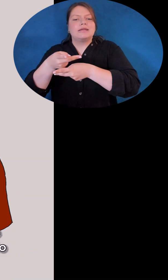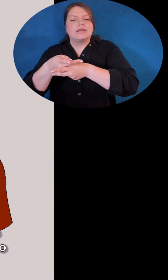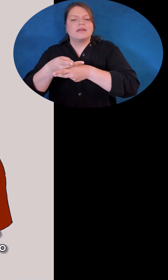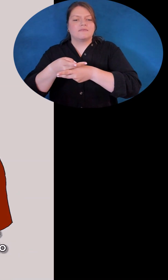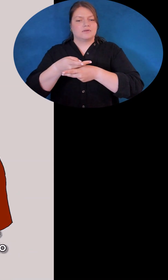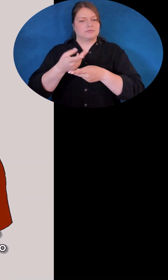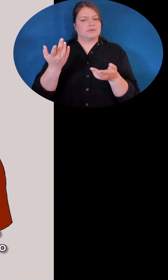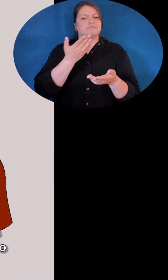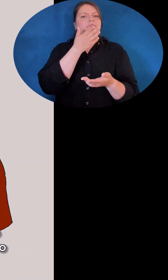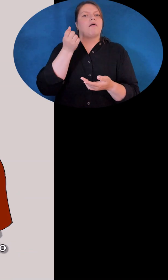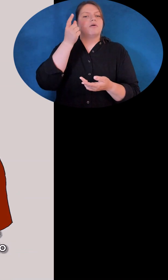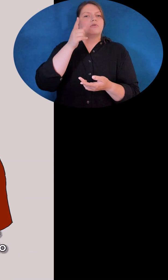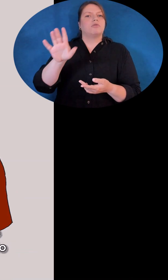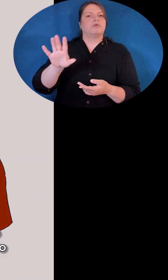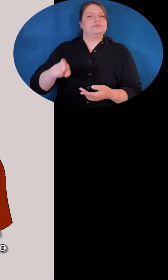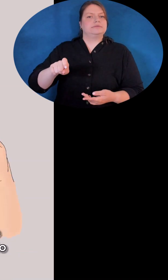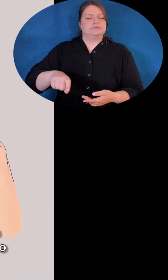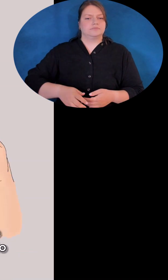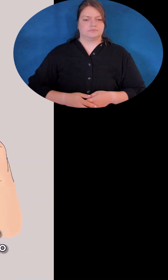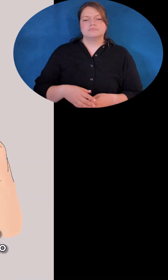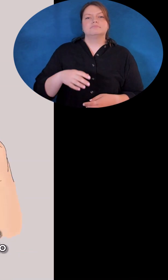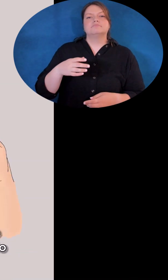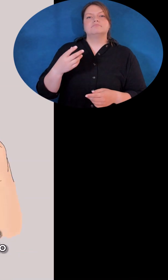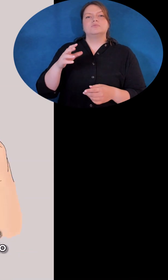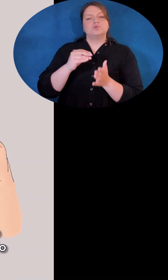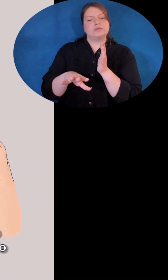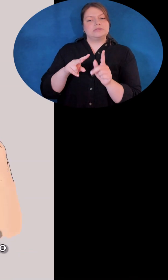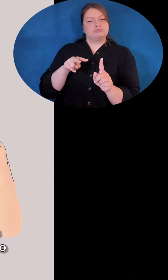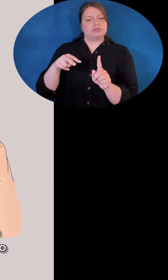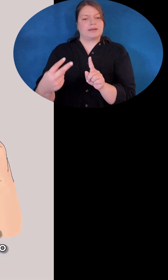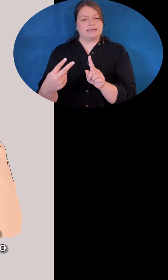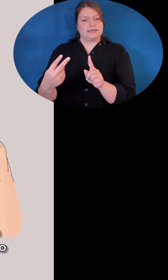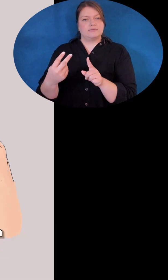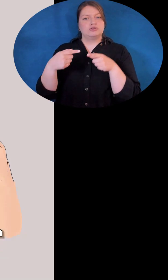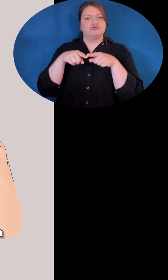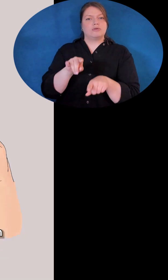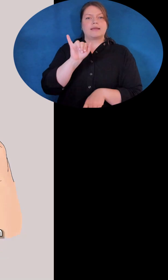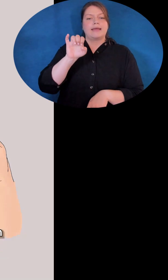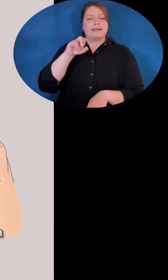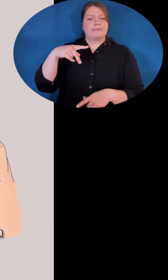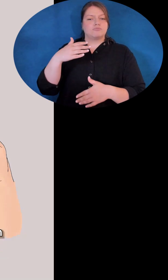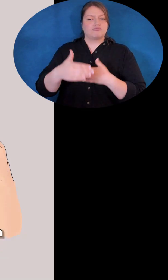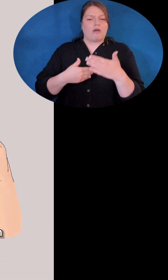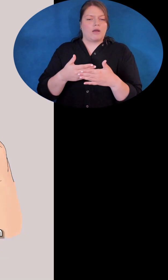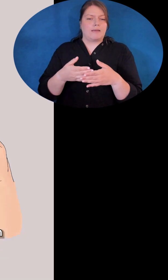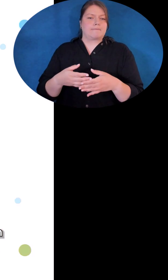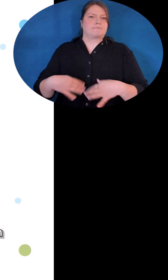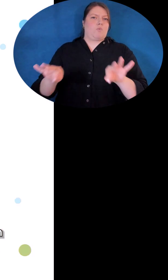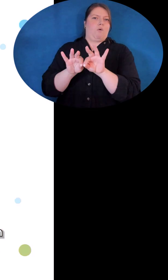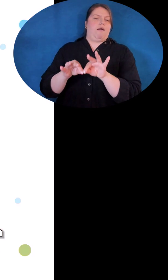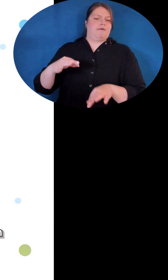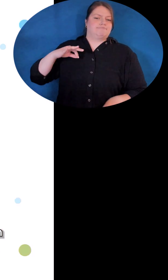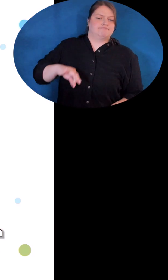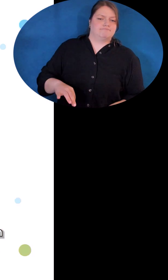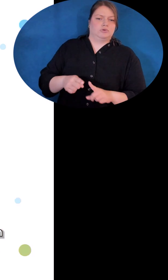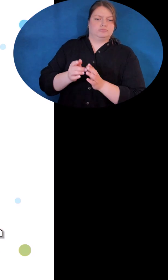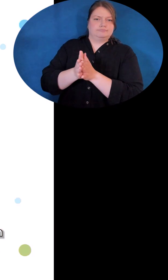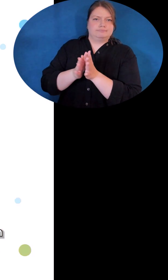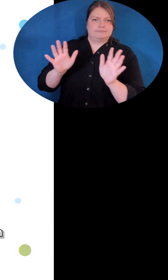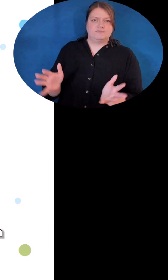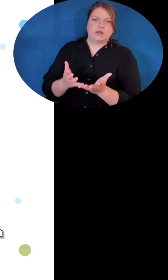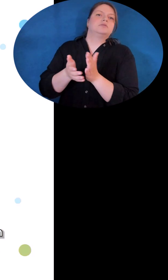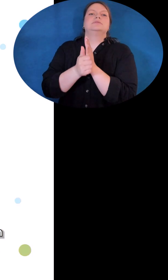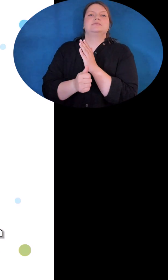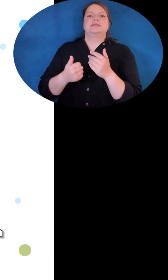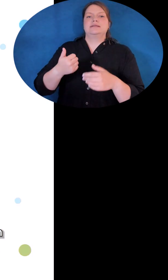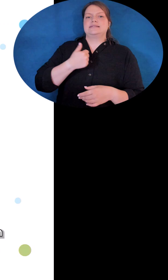student's perspective during an IEP process is critical to foster and develop the skills of self-determination. It lets them know that they're a